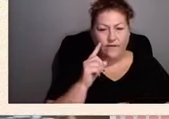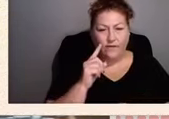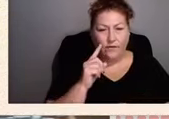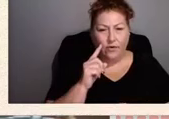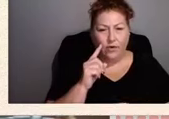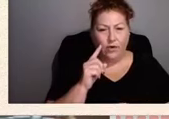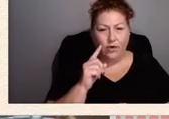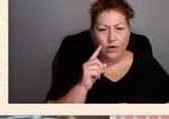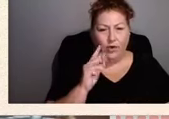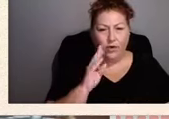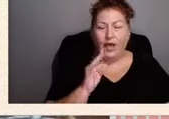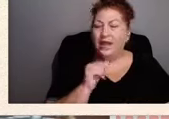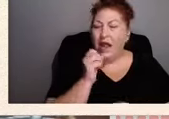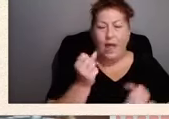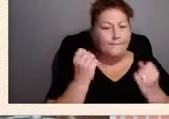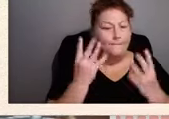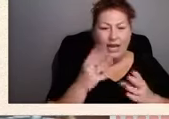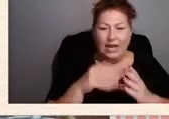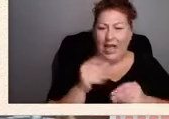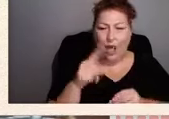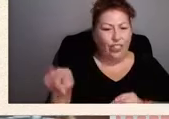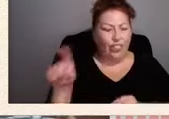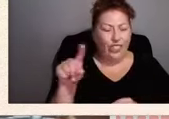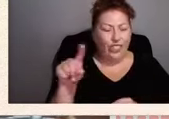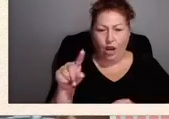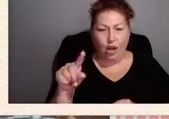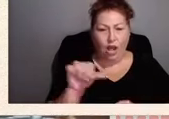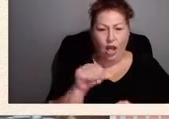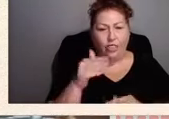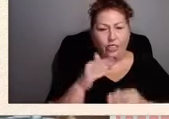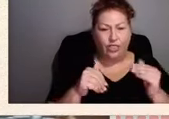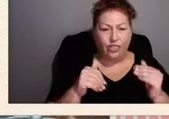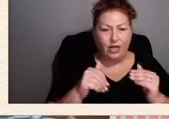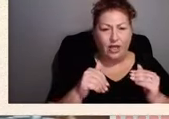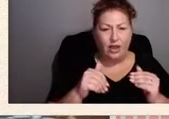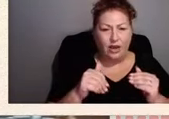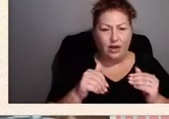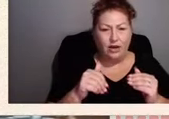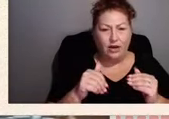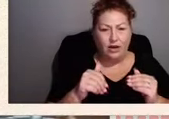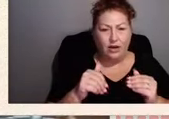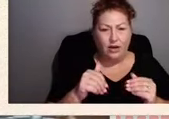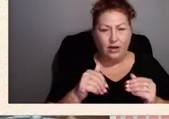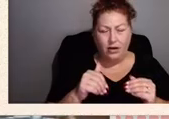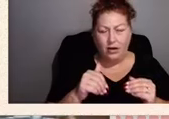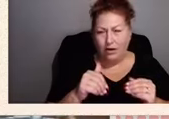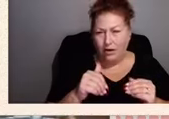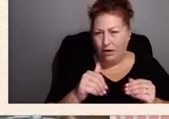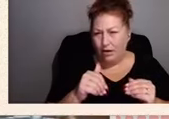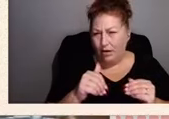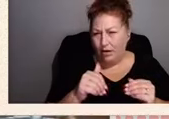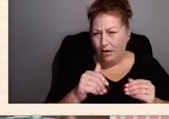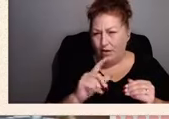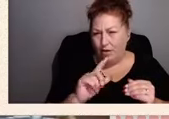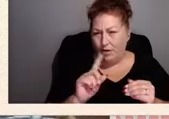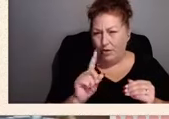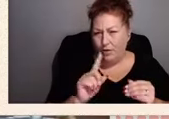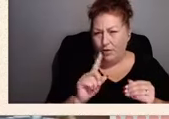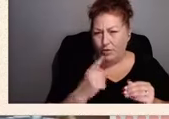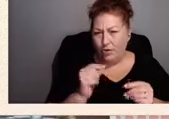not many out there other than hardware goes on to wheelchair.